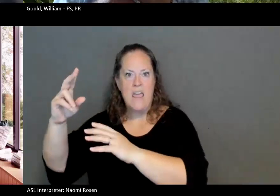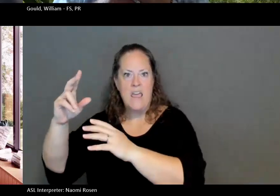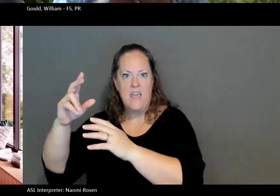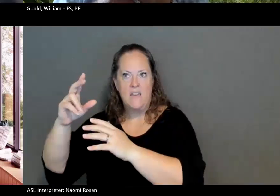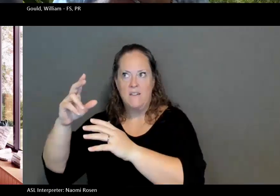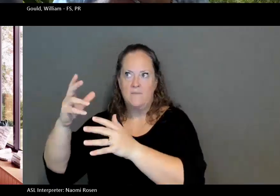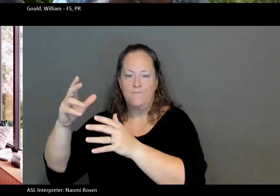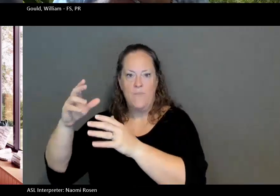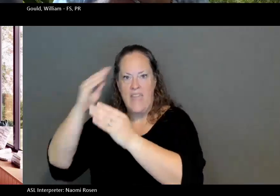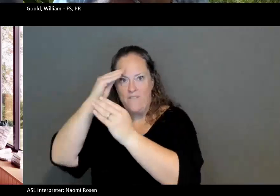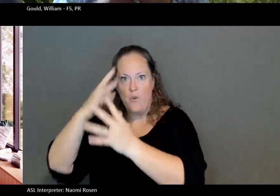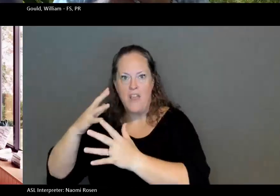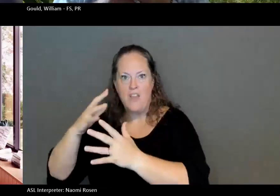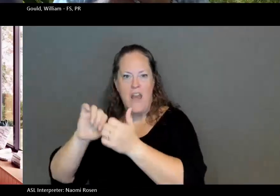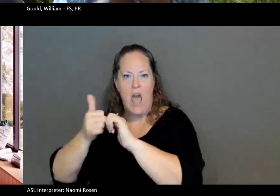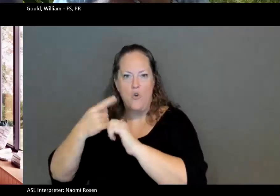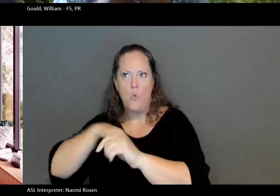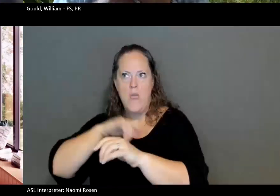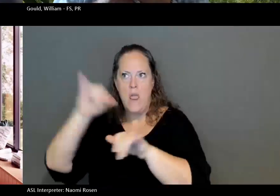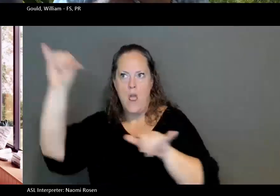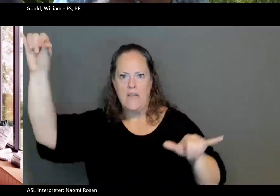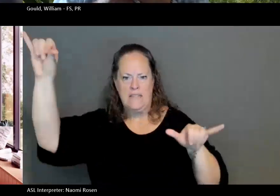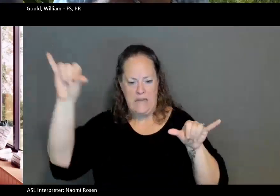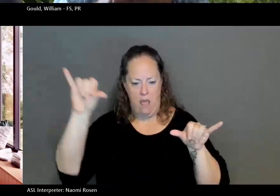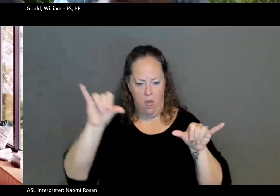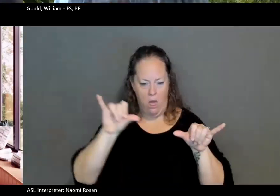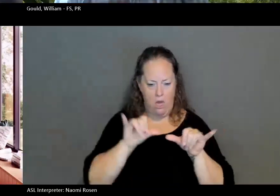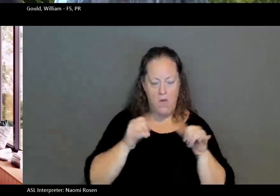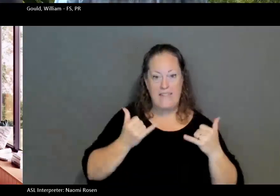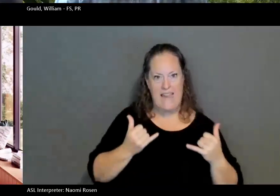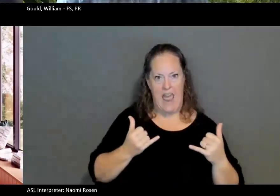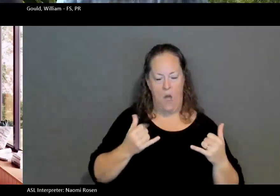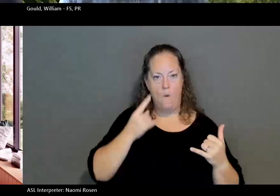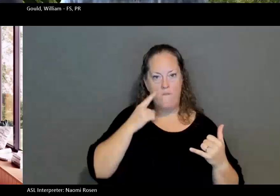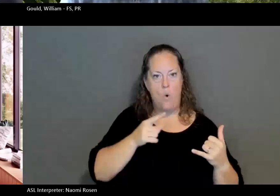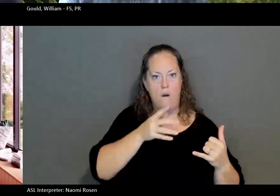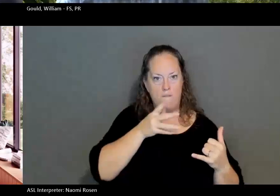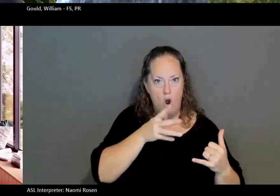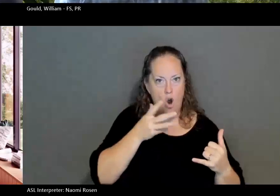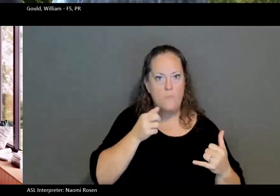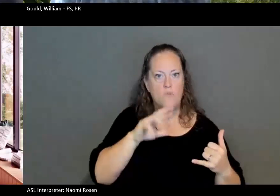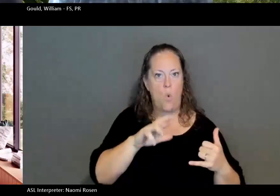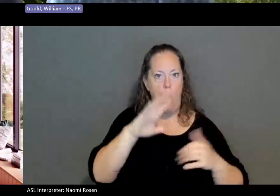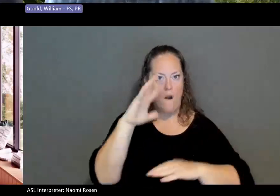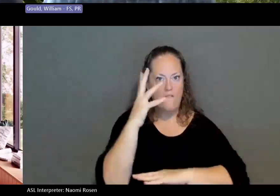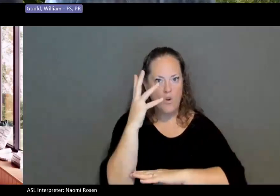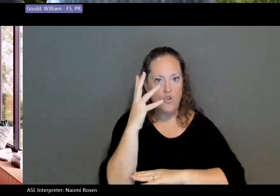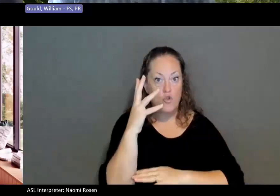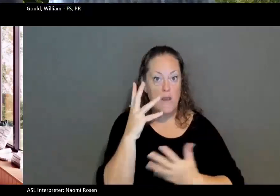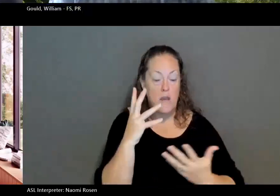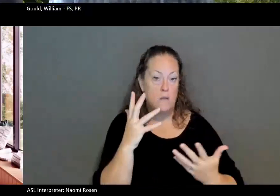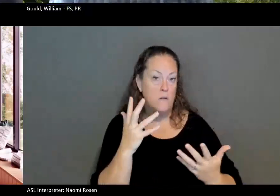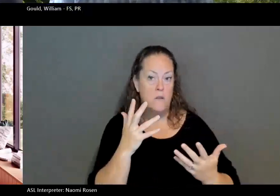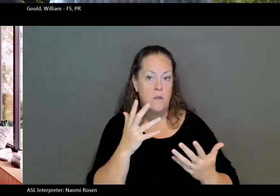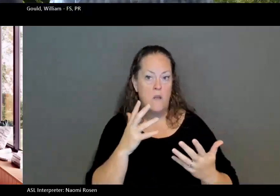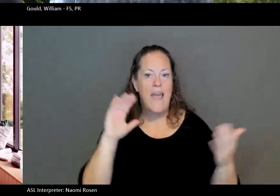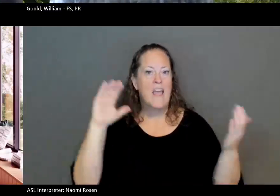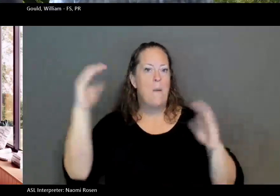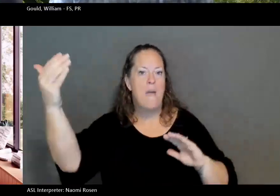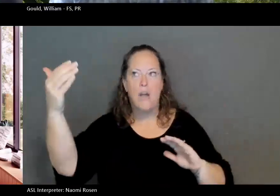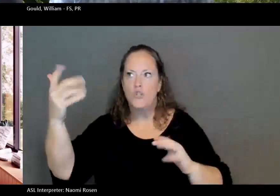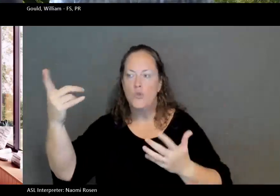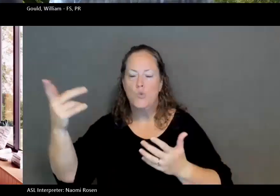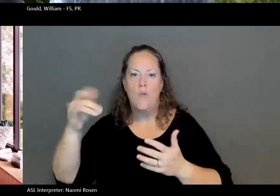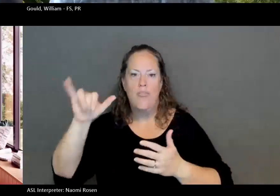the decision-making process in your forestry or even on your farms, as opposed to 2041 to